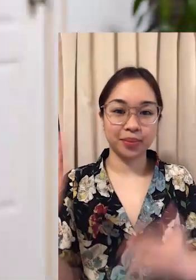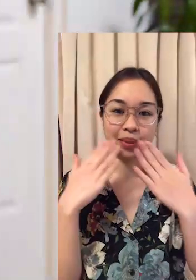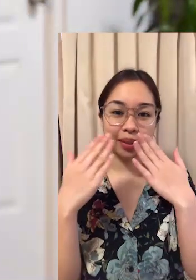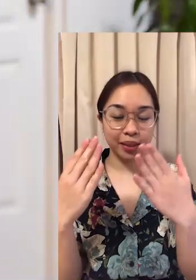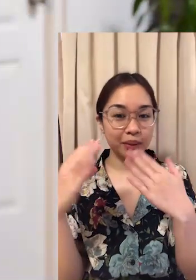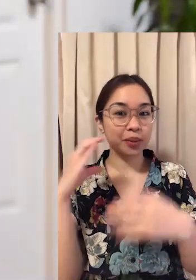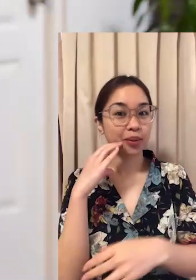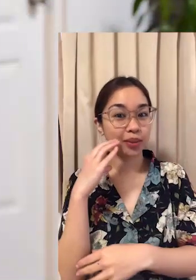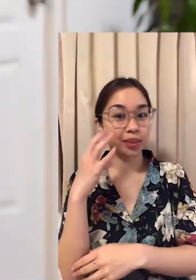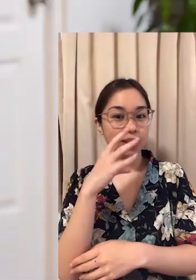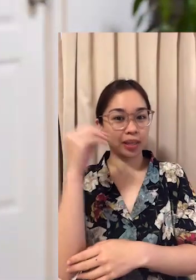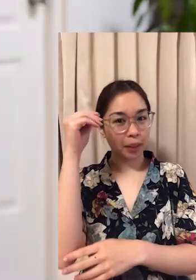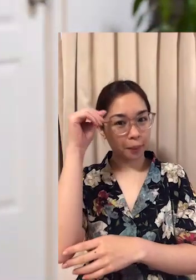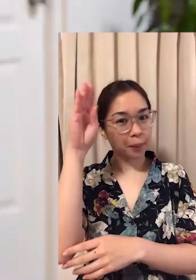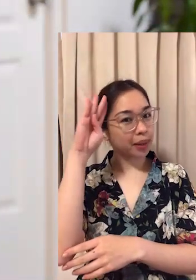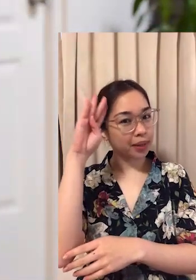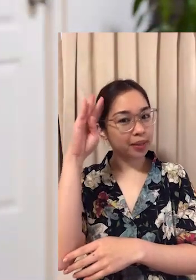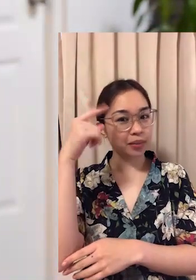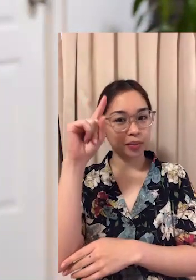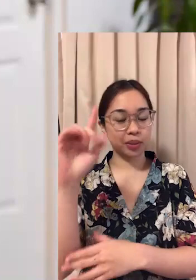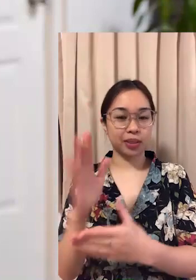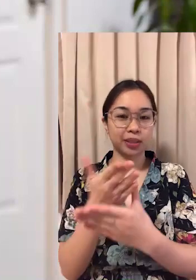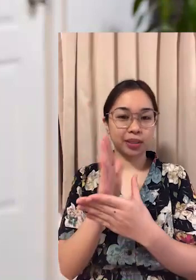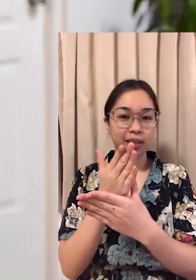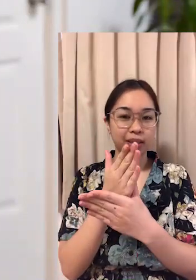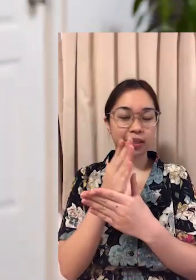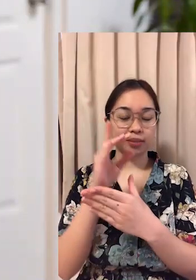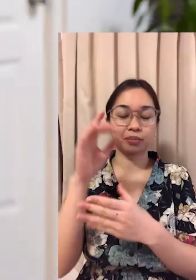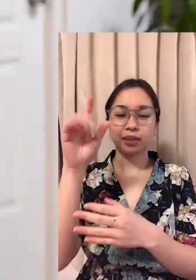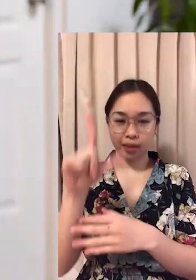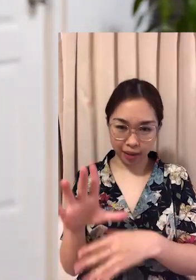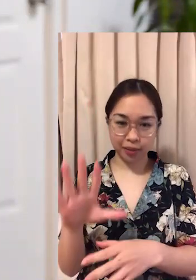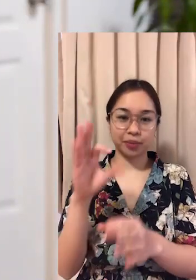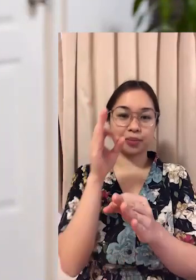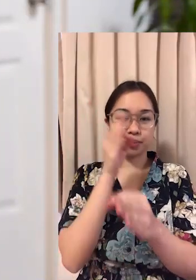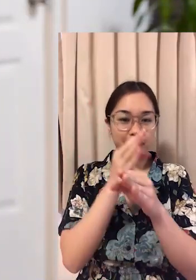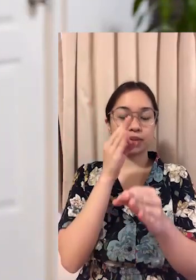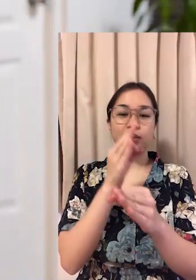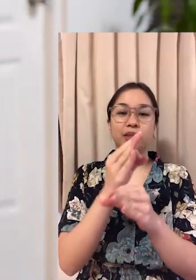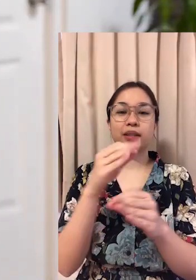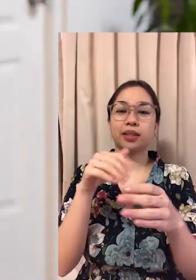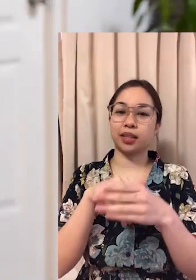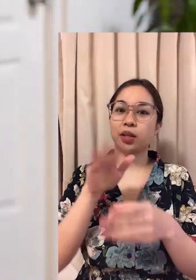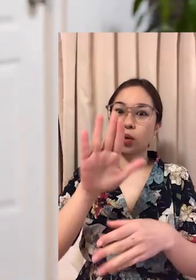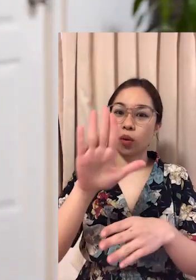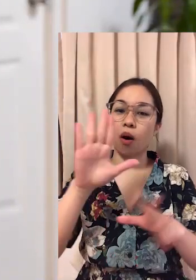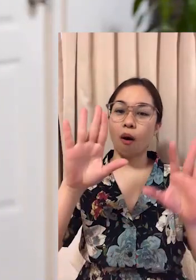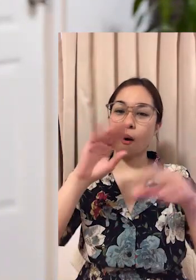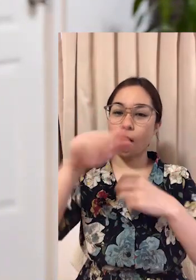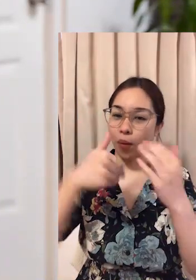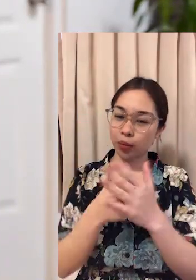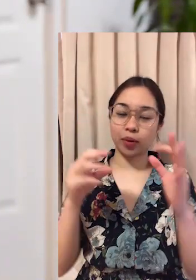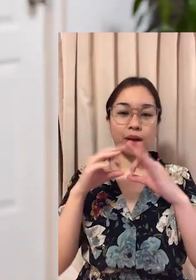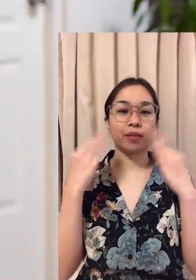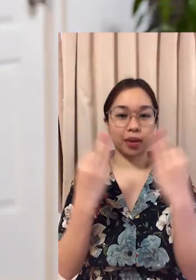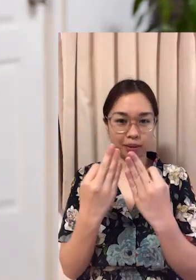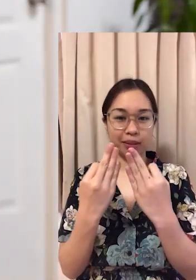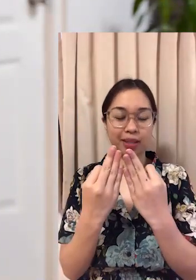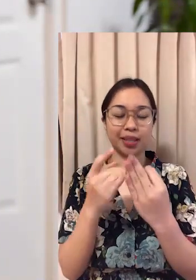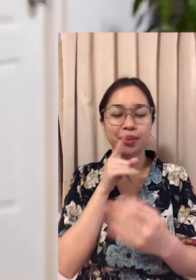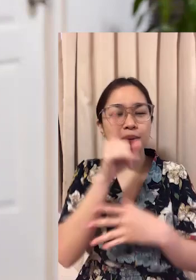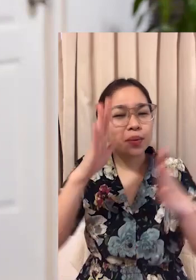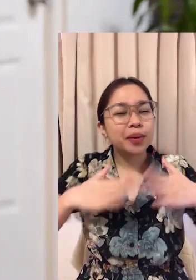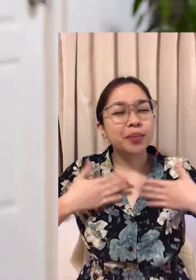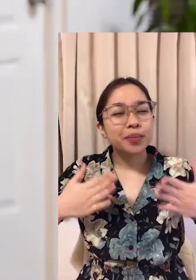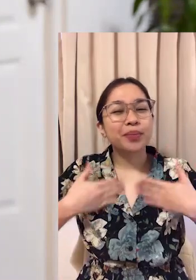Salamat Ate Carol at Kuya Ben sa pag-share ng faithfulness ni God sa inyong buong pamilya. Nakakatuwa po